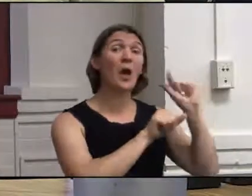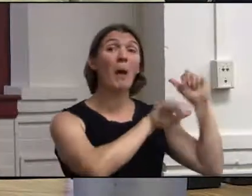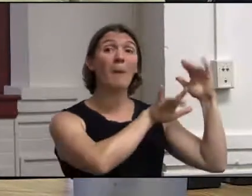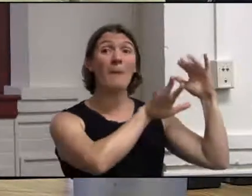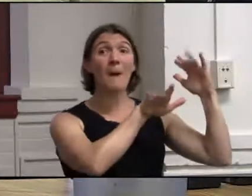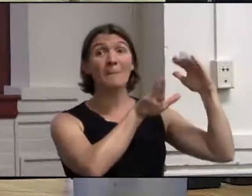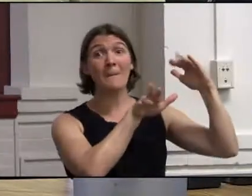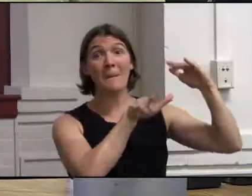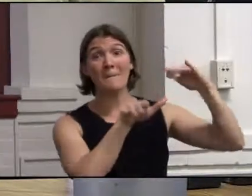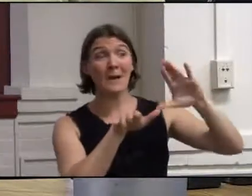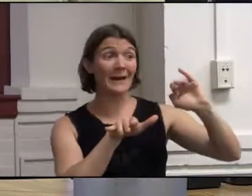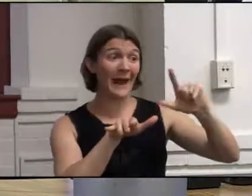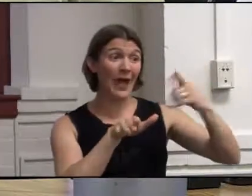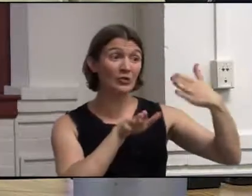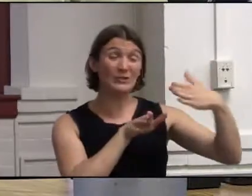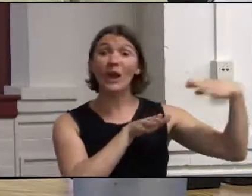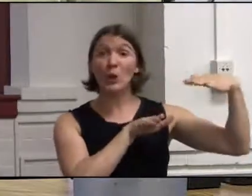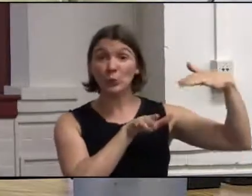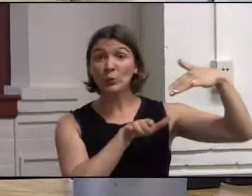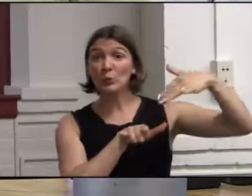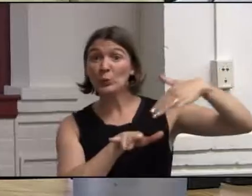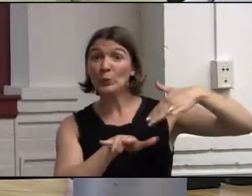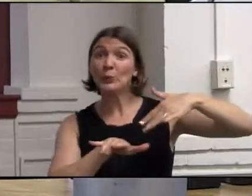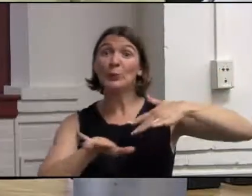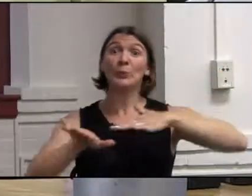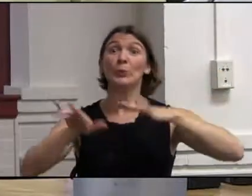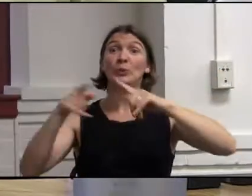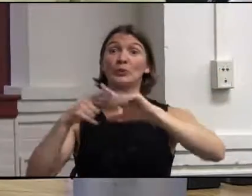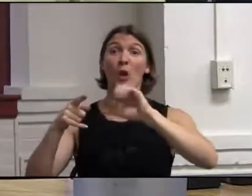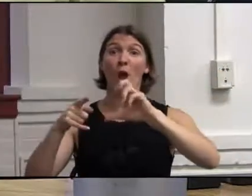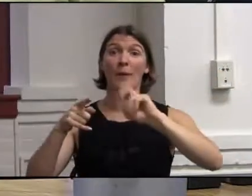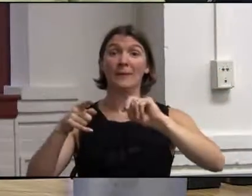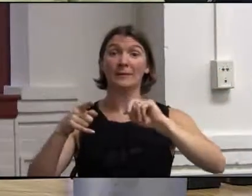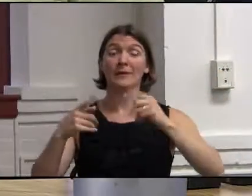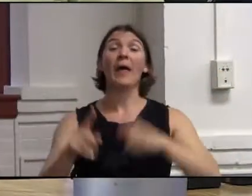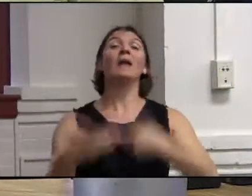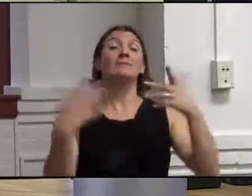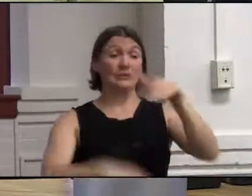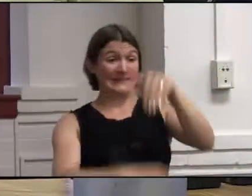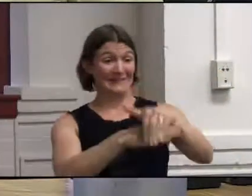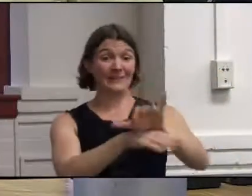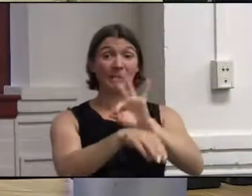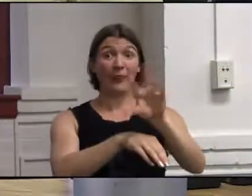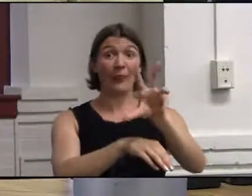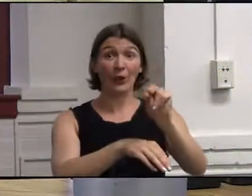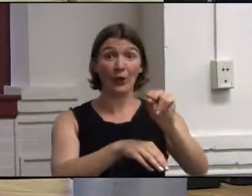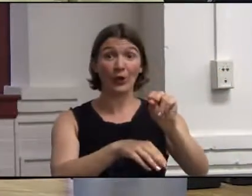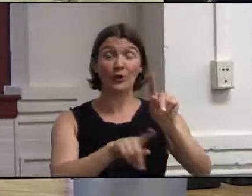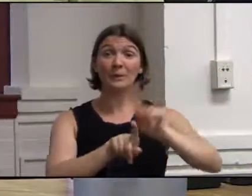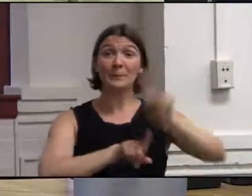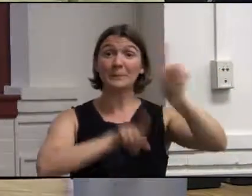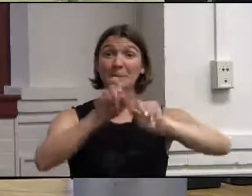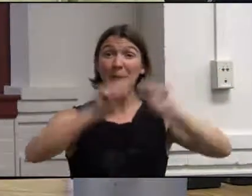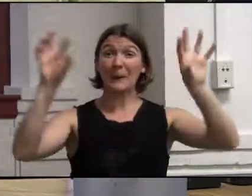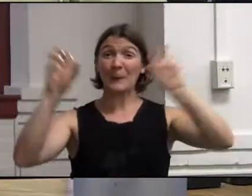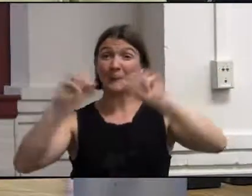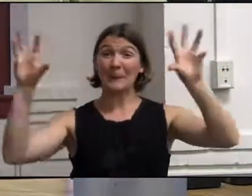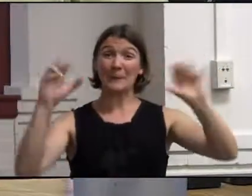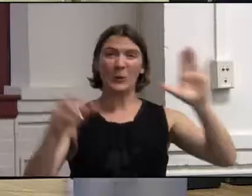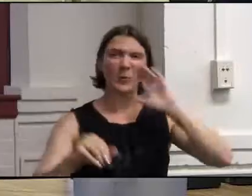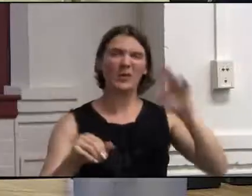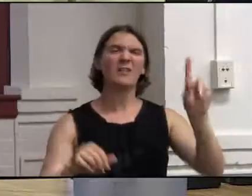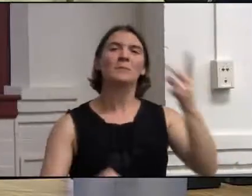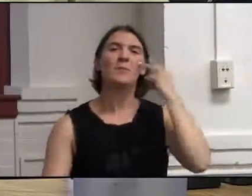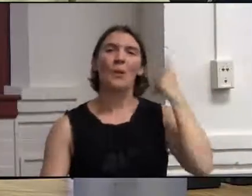Street, through Main, ends up at the Common. 9:30 fireworks at Living Memorial Park. Yeah. And in the